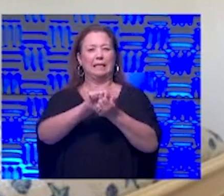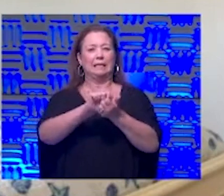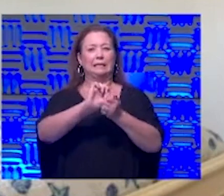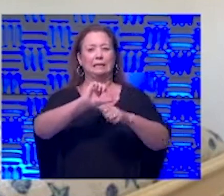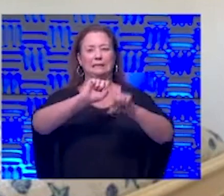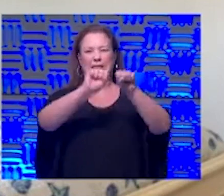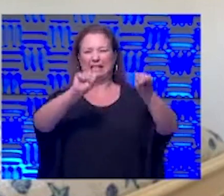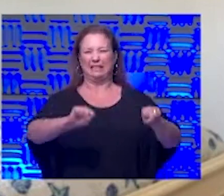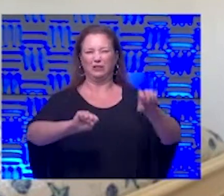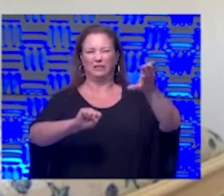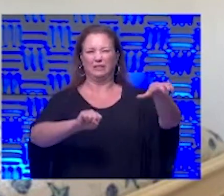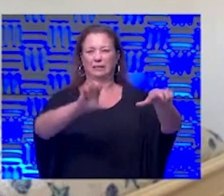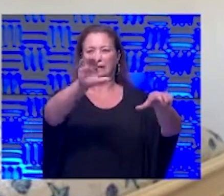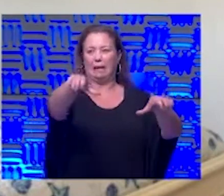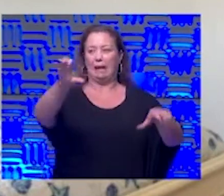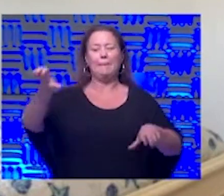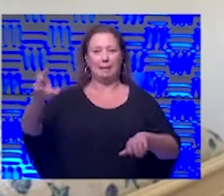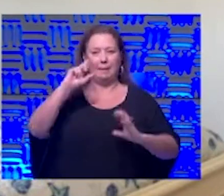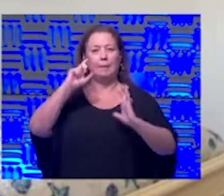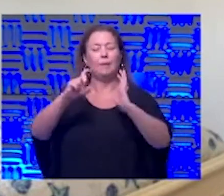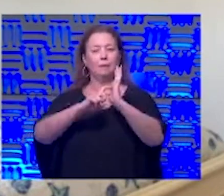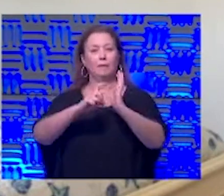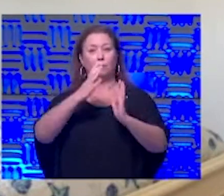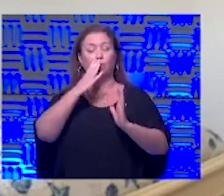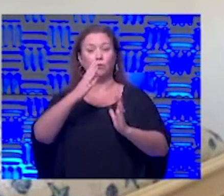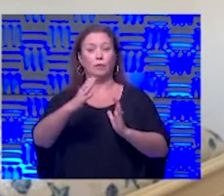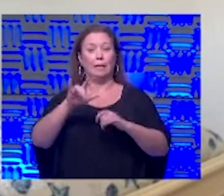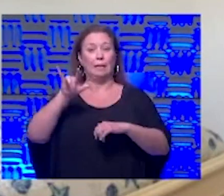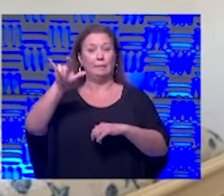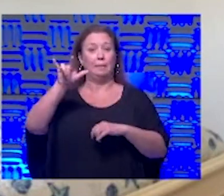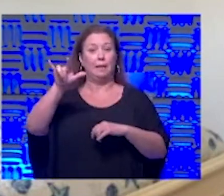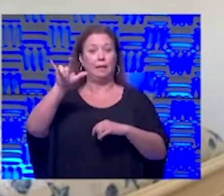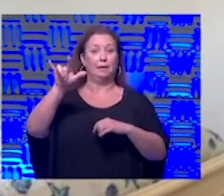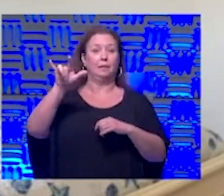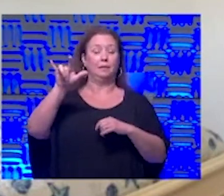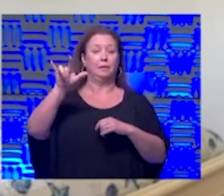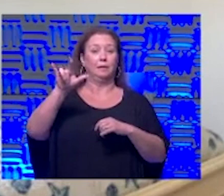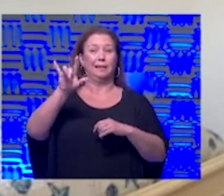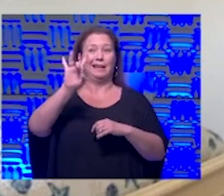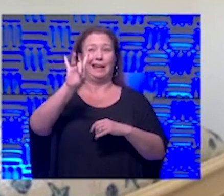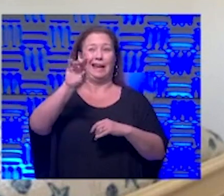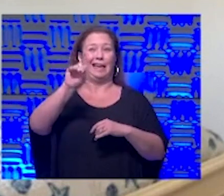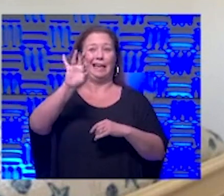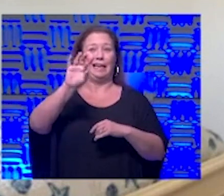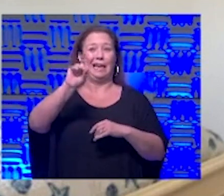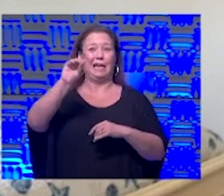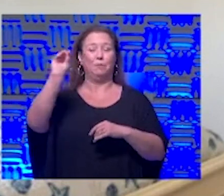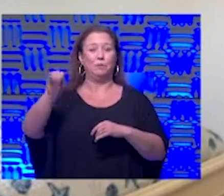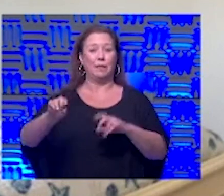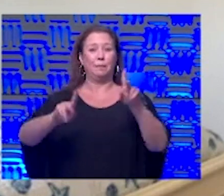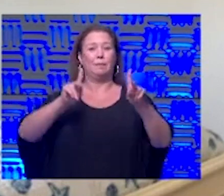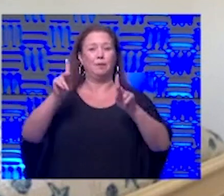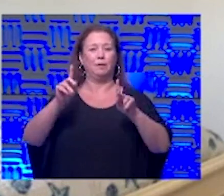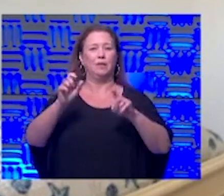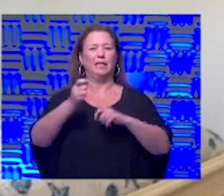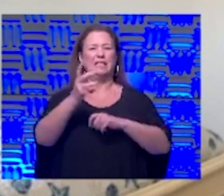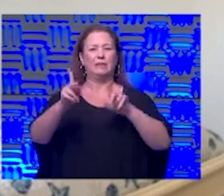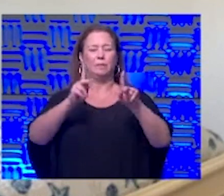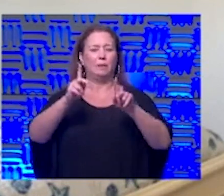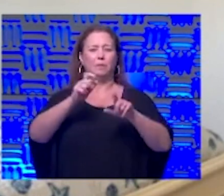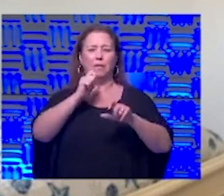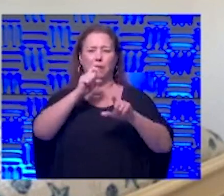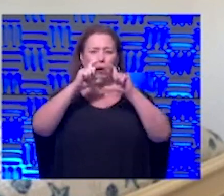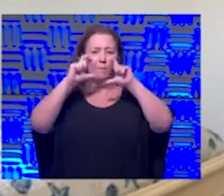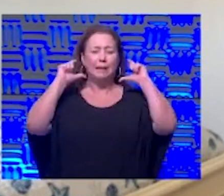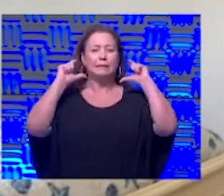which is good as well. I think that was really good. In the planes, 80 to 90% of people, there were a couple of people who still didn't wear a